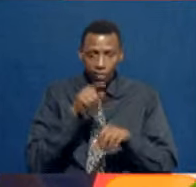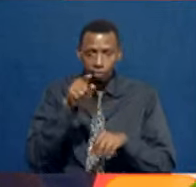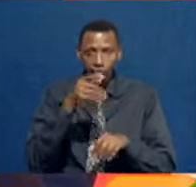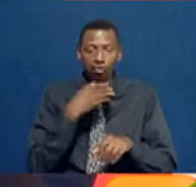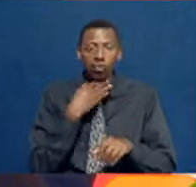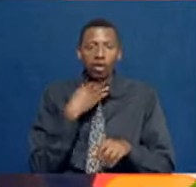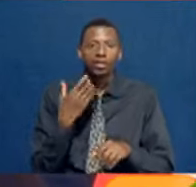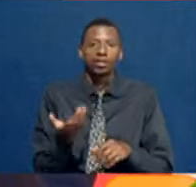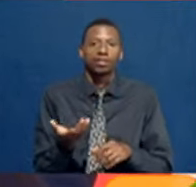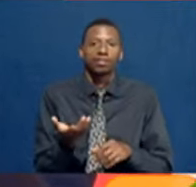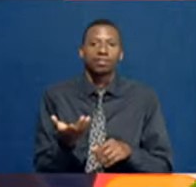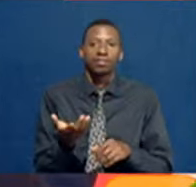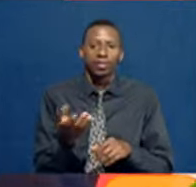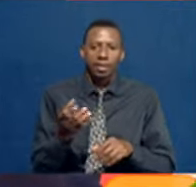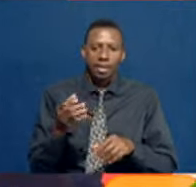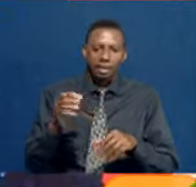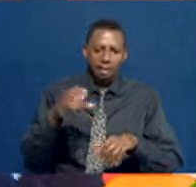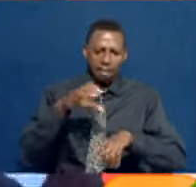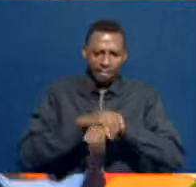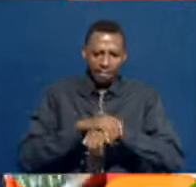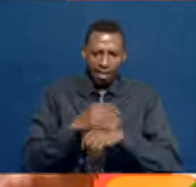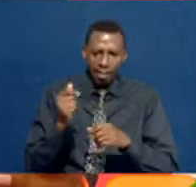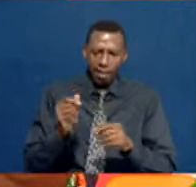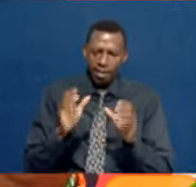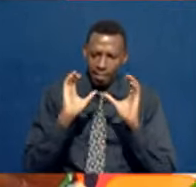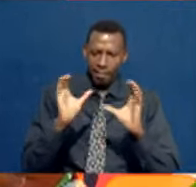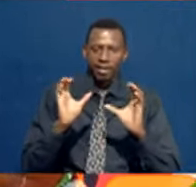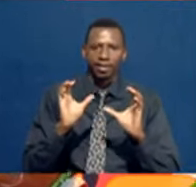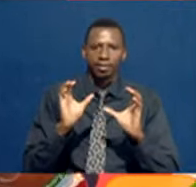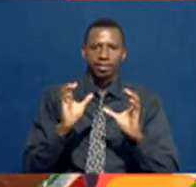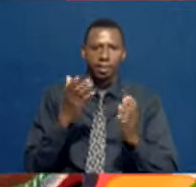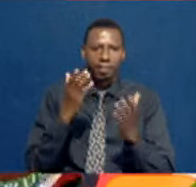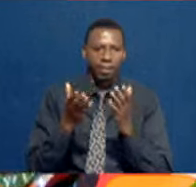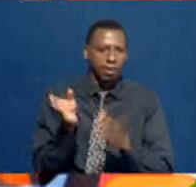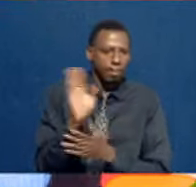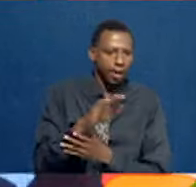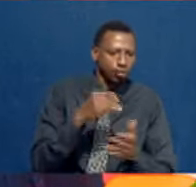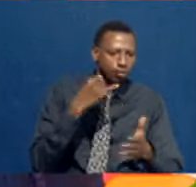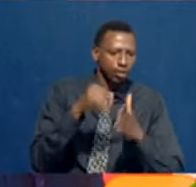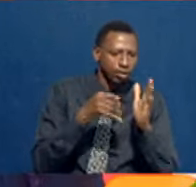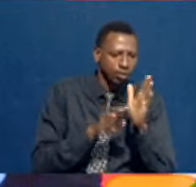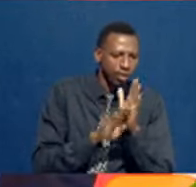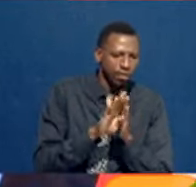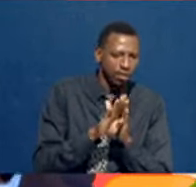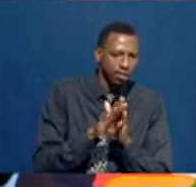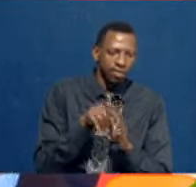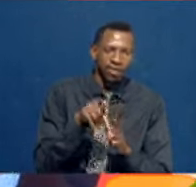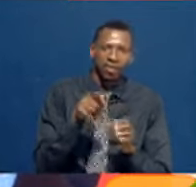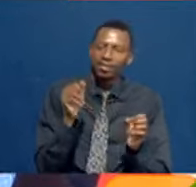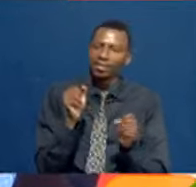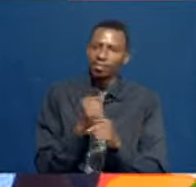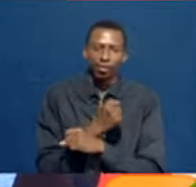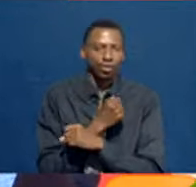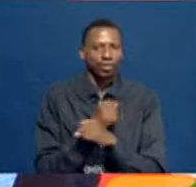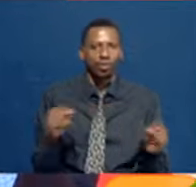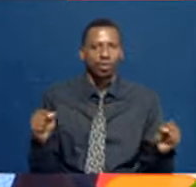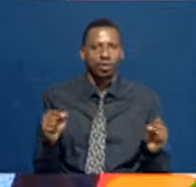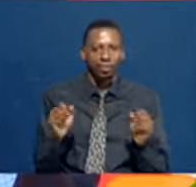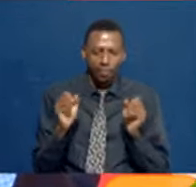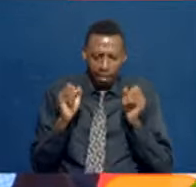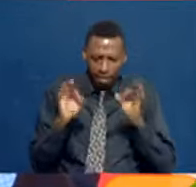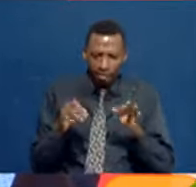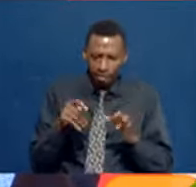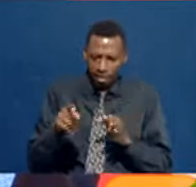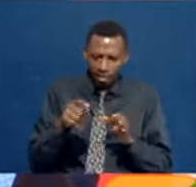back such amount of money to the industry to develop it, it cannot be done if an industry